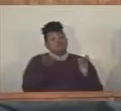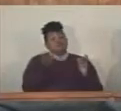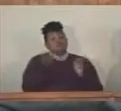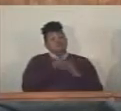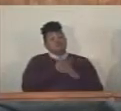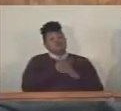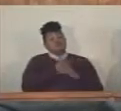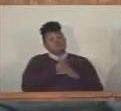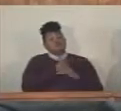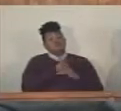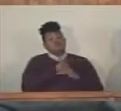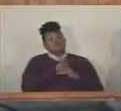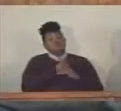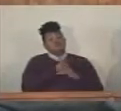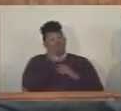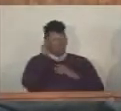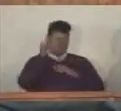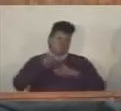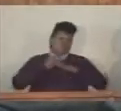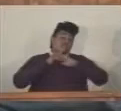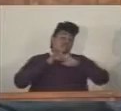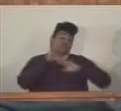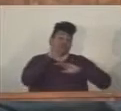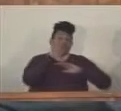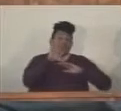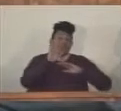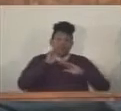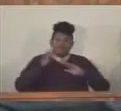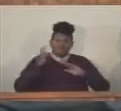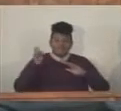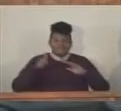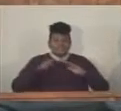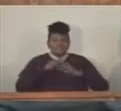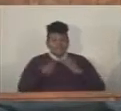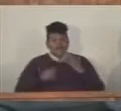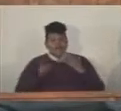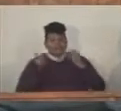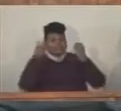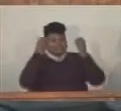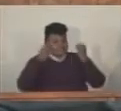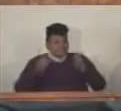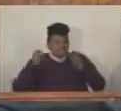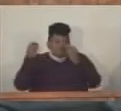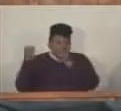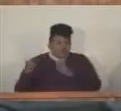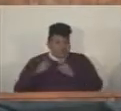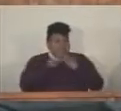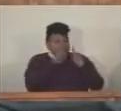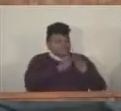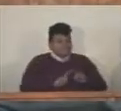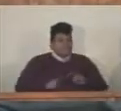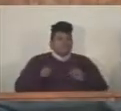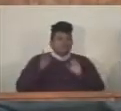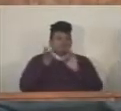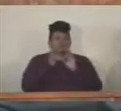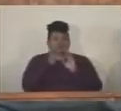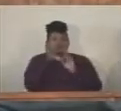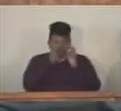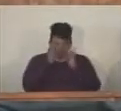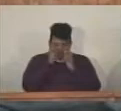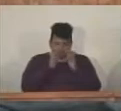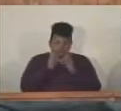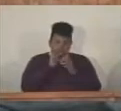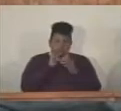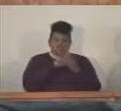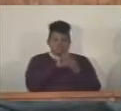it is right so to do, that you could not therefore proceed to the civil courts and claim again for medical expenses because you would have already